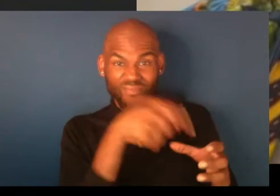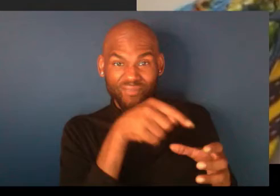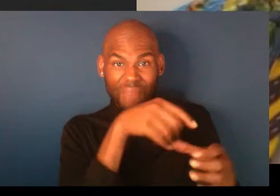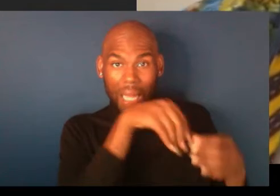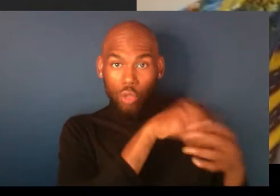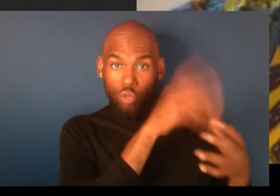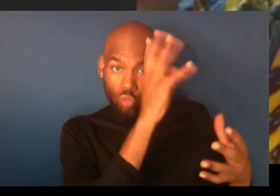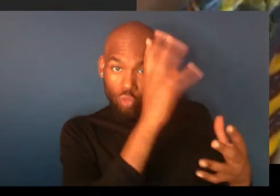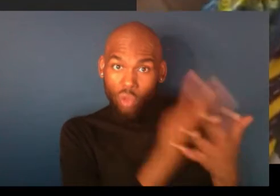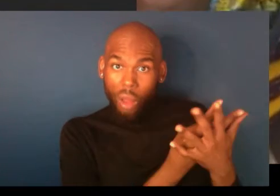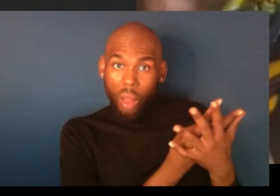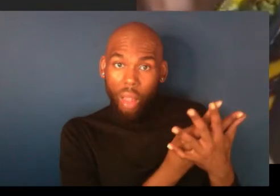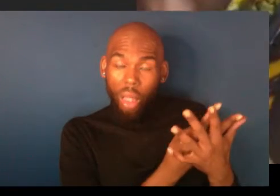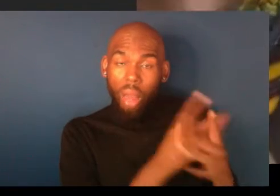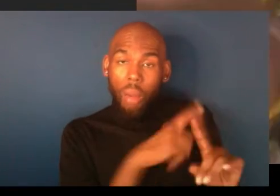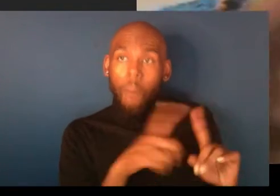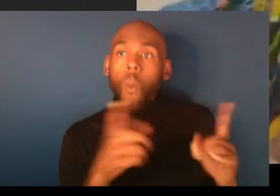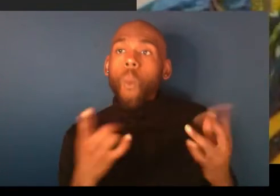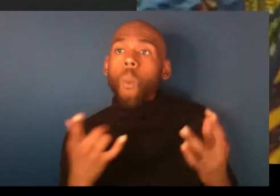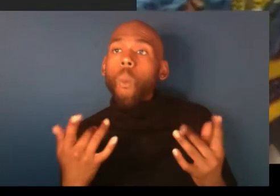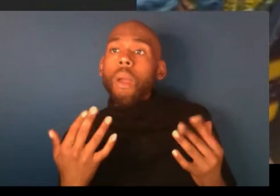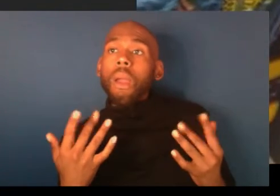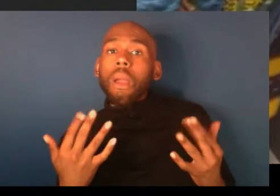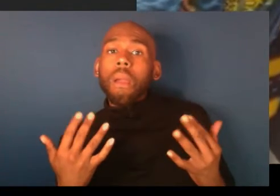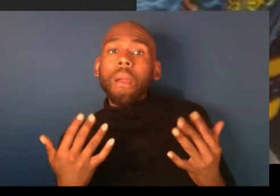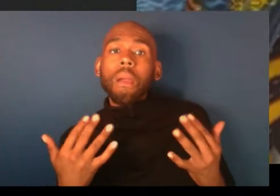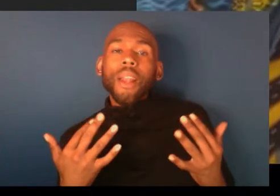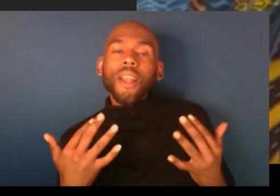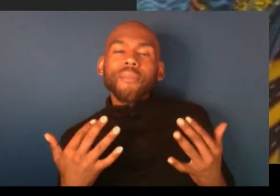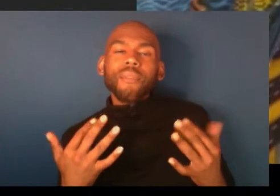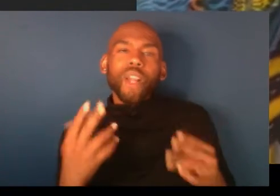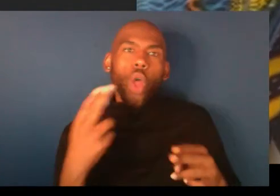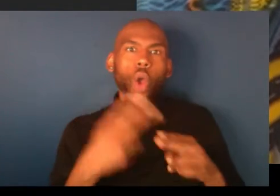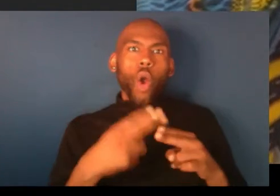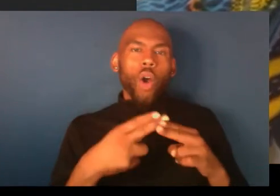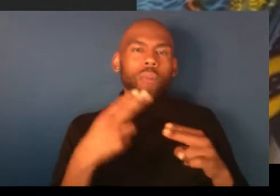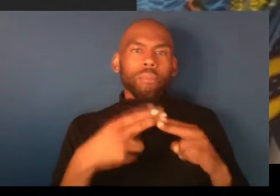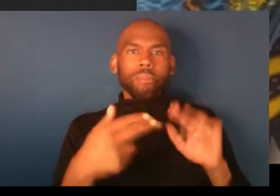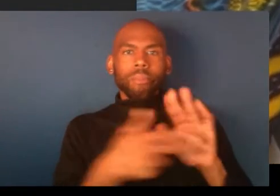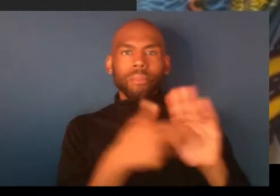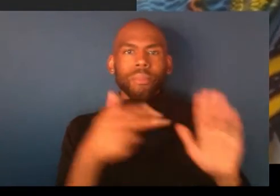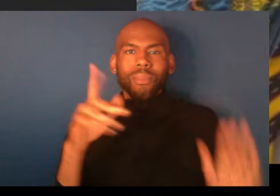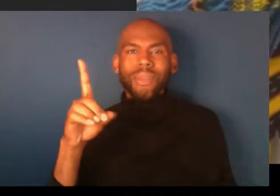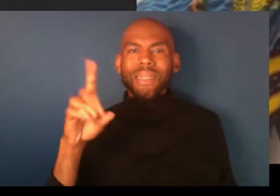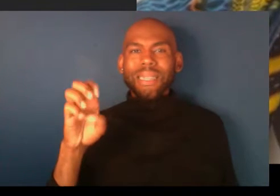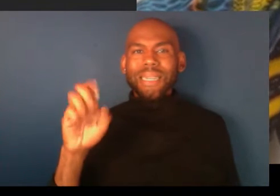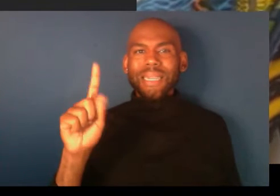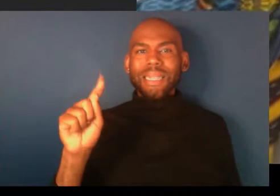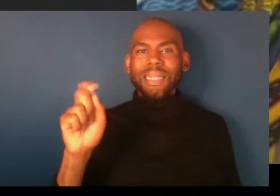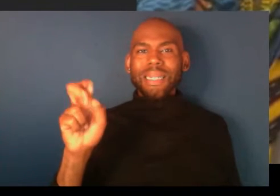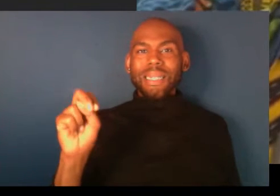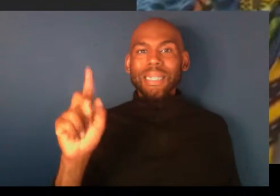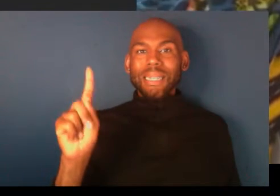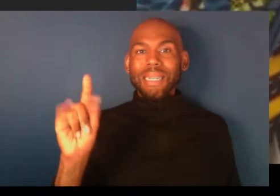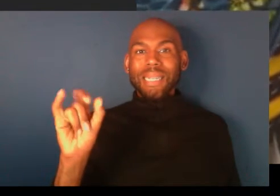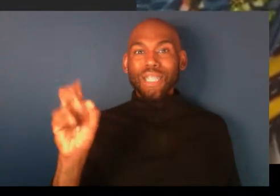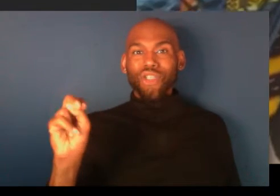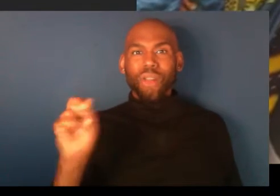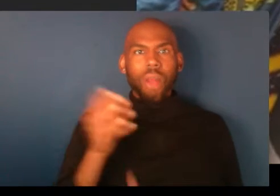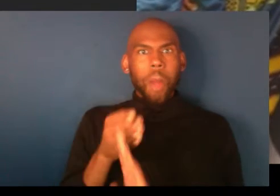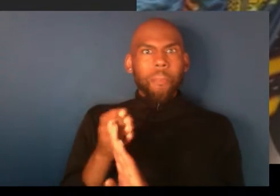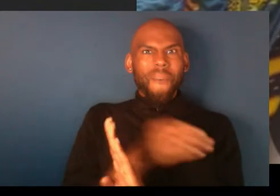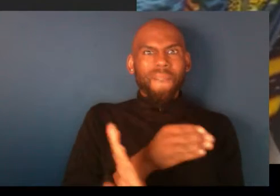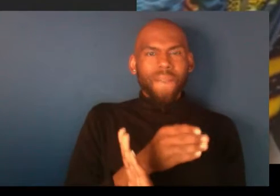supposed in the term detention, pre-trial, right, pre-determination detention, have the right